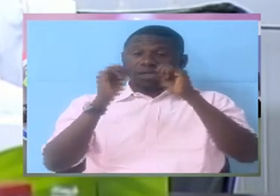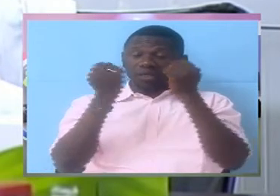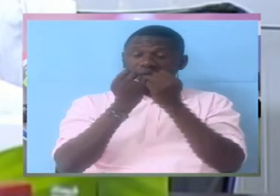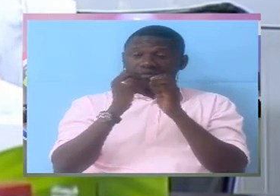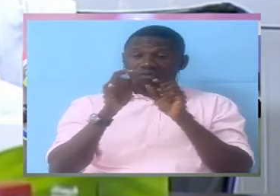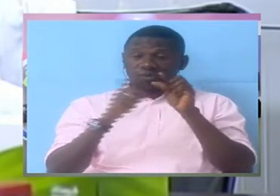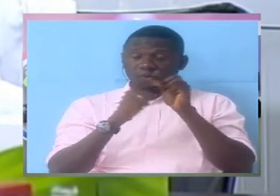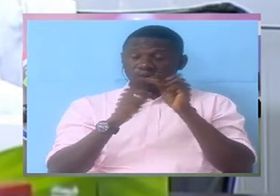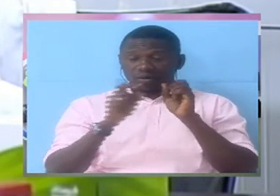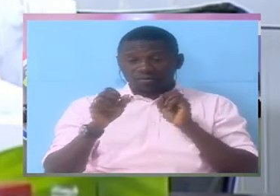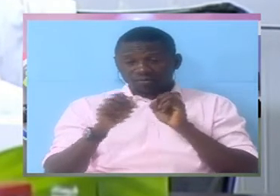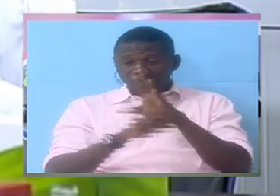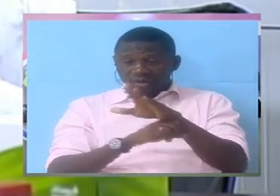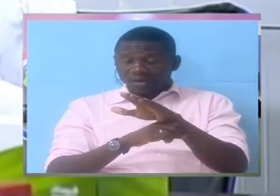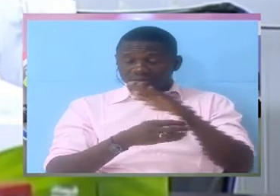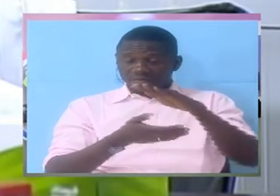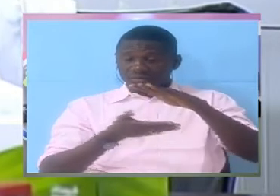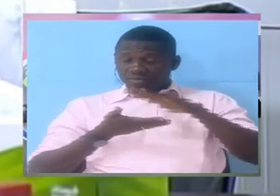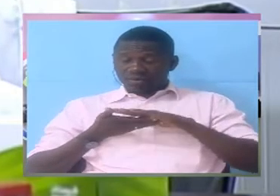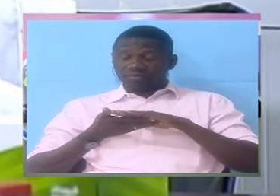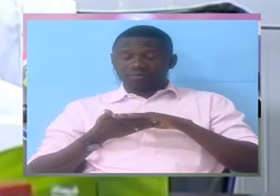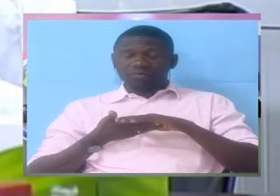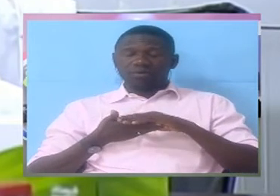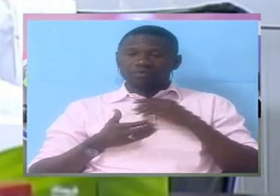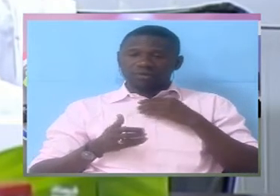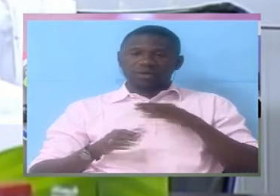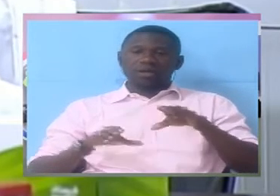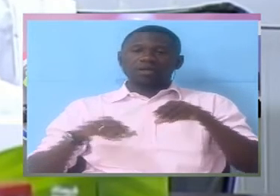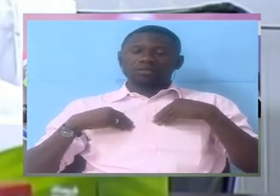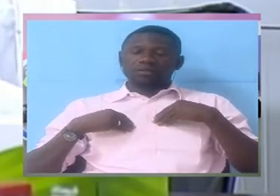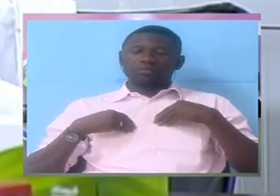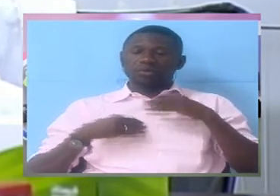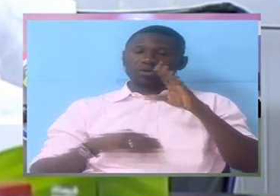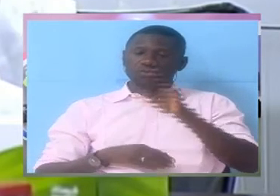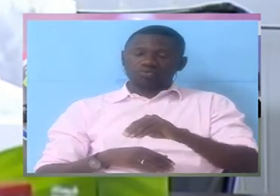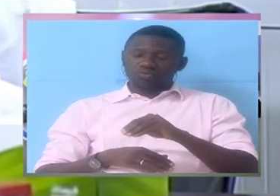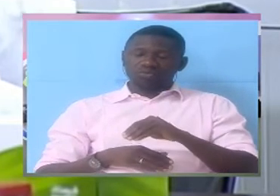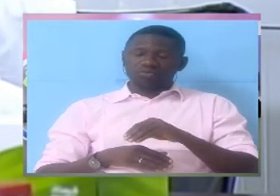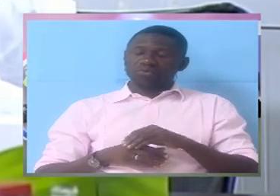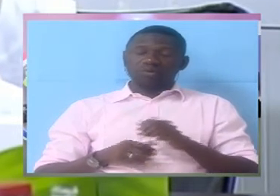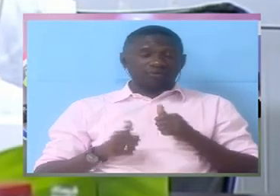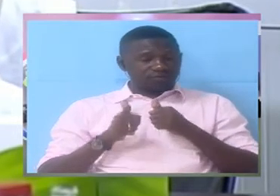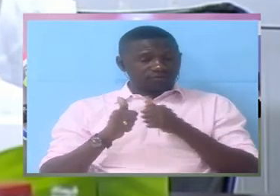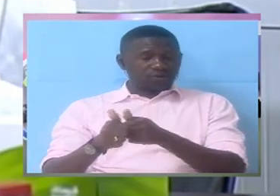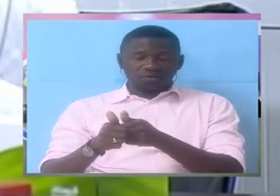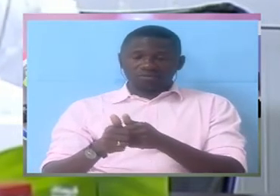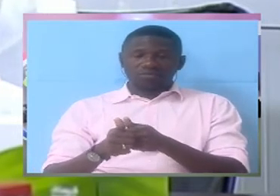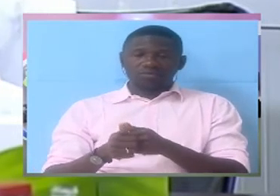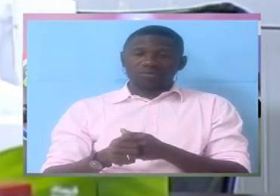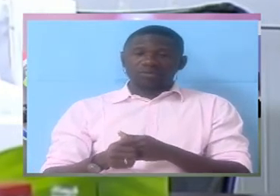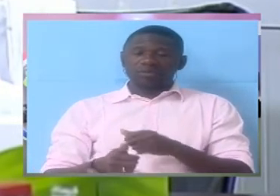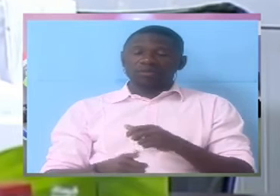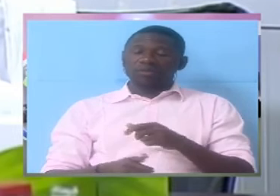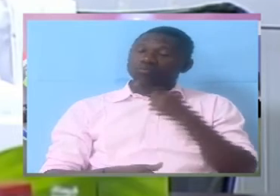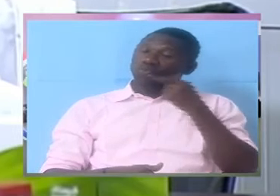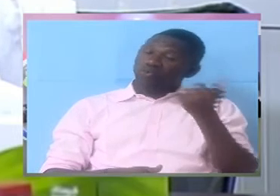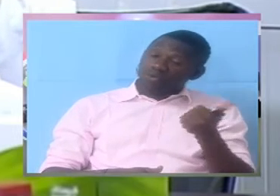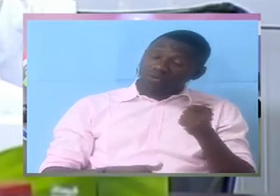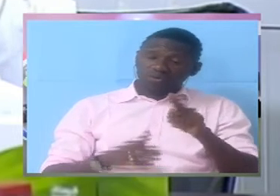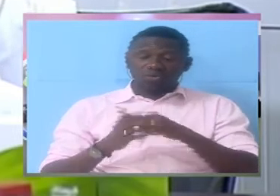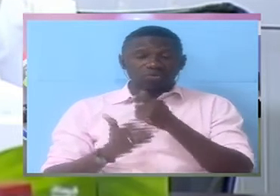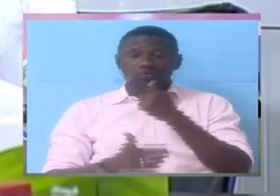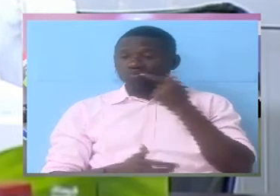We have to execute it by hook or crook. So this torture we are